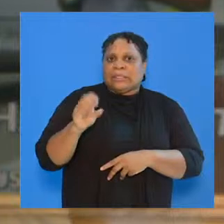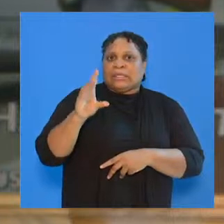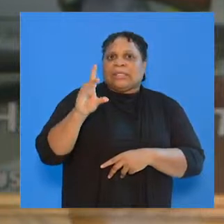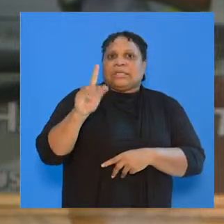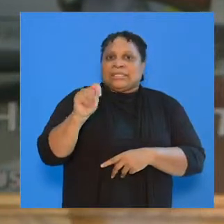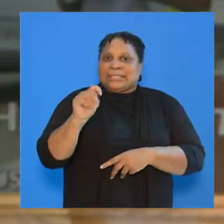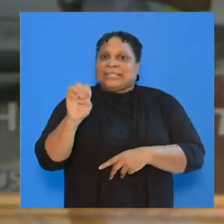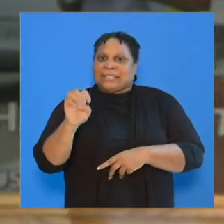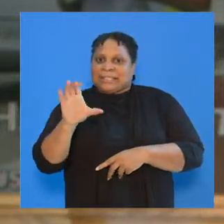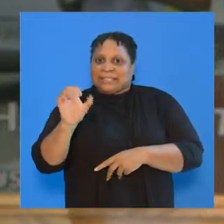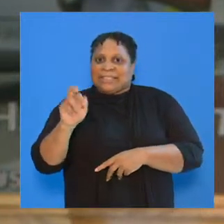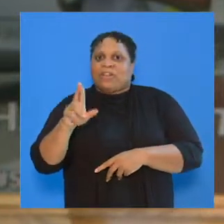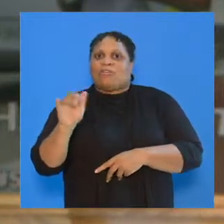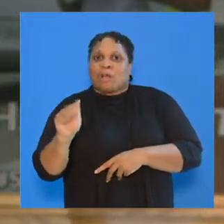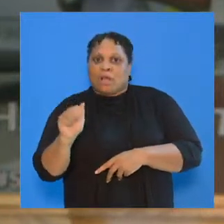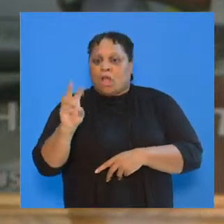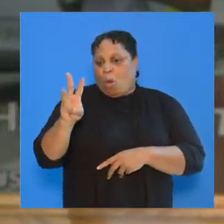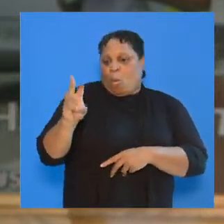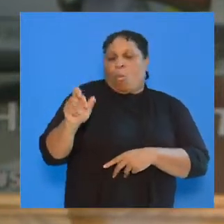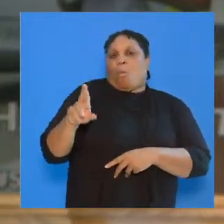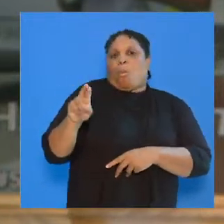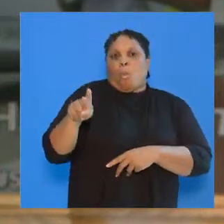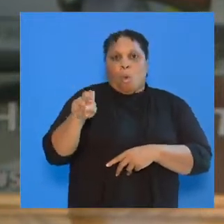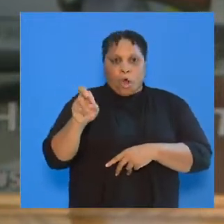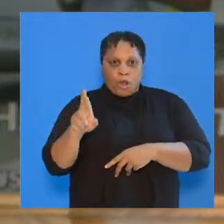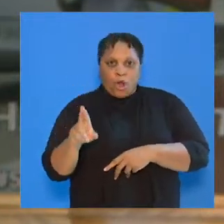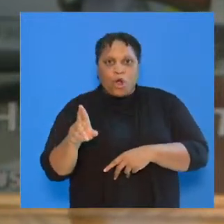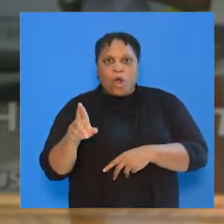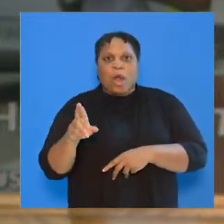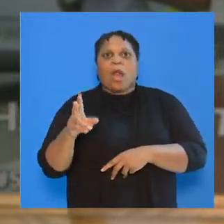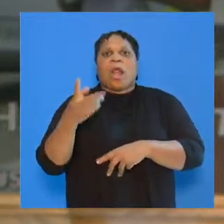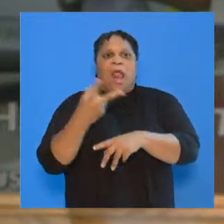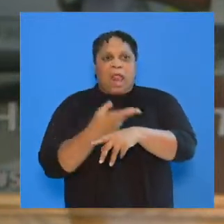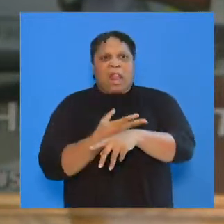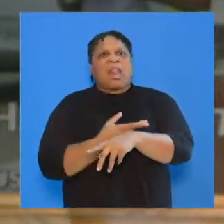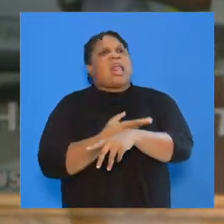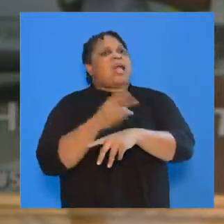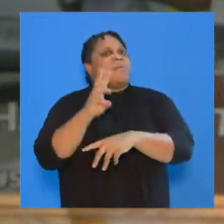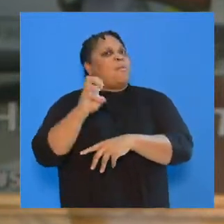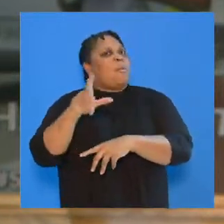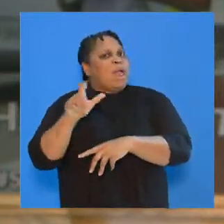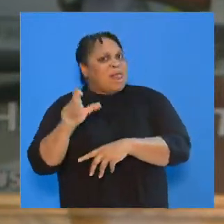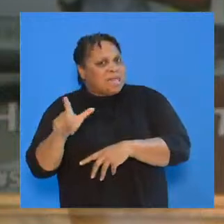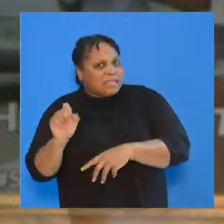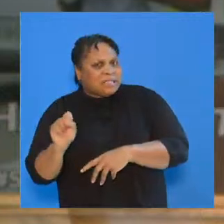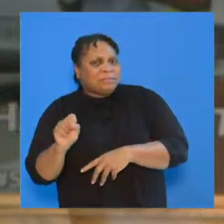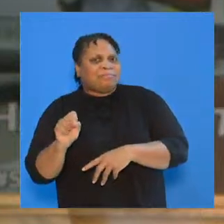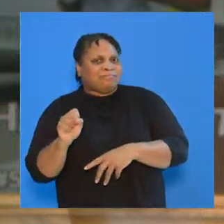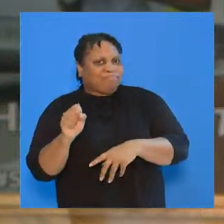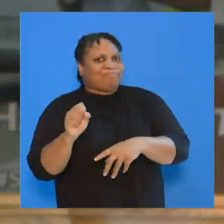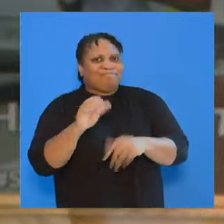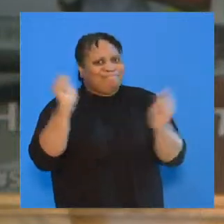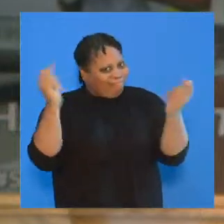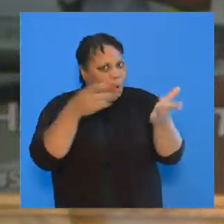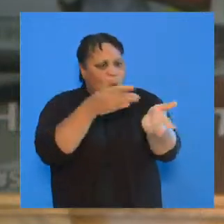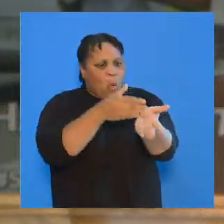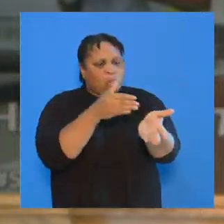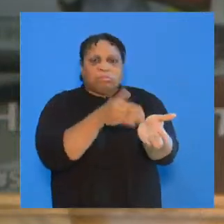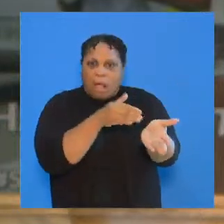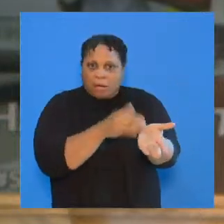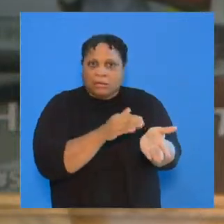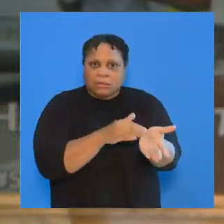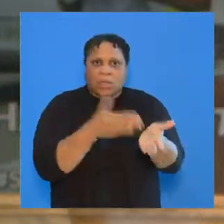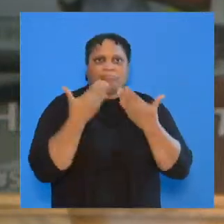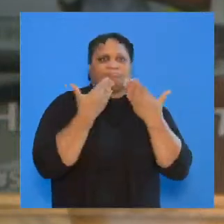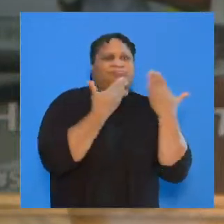Tessera, Dr. Wilbert Warner, and Dr. Len Wedlich. I would like us all to raise a banner of gratitude and thanks